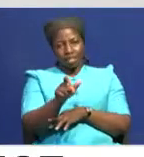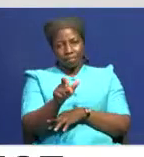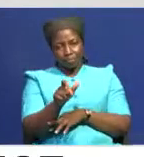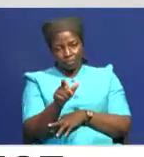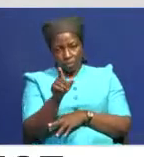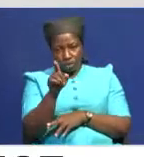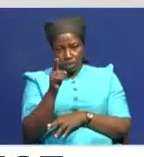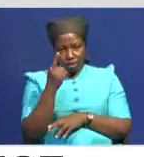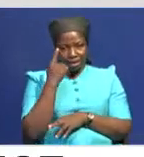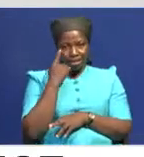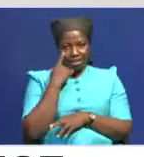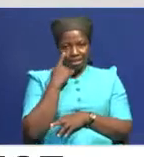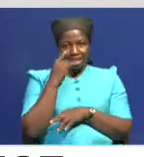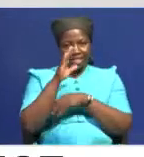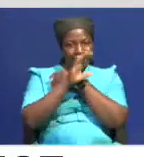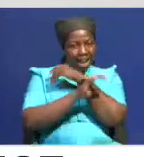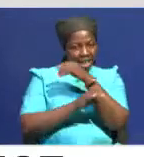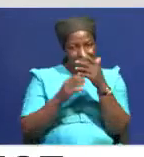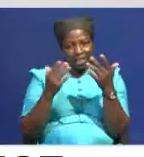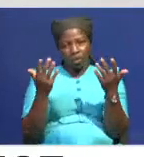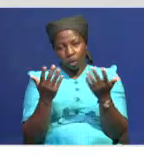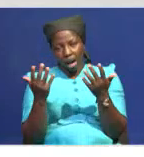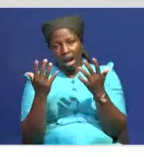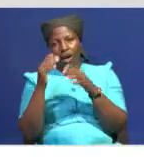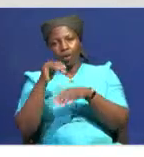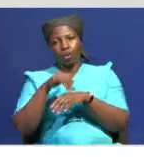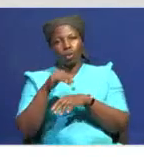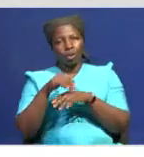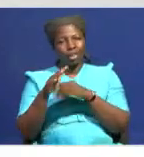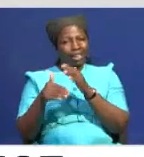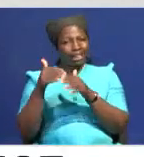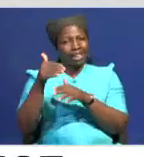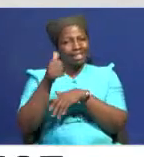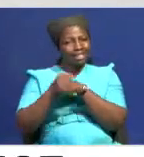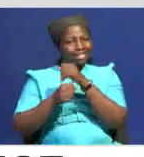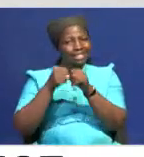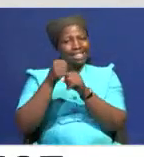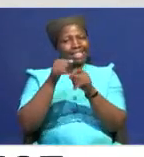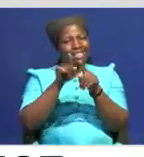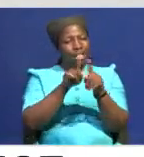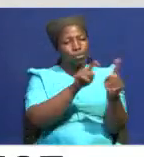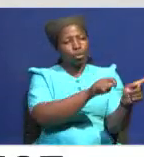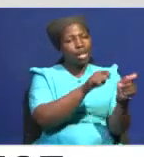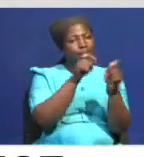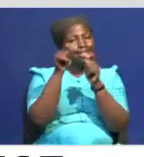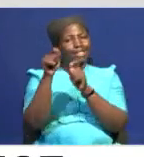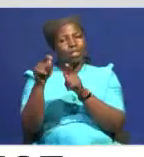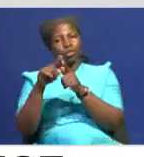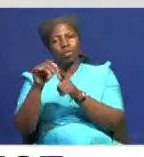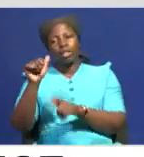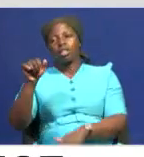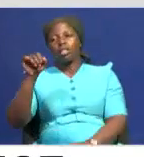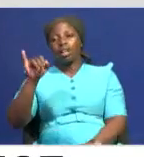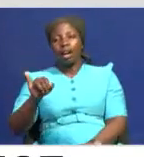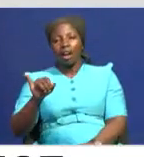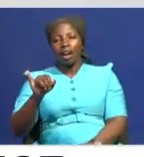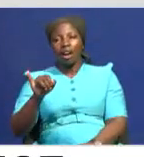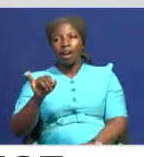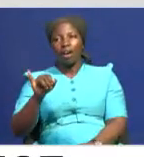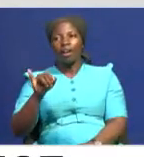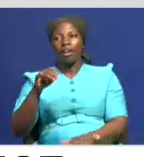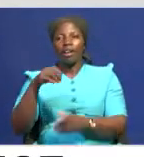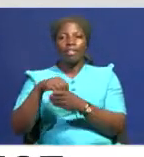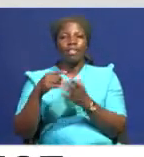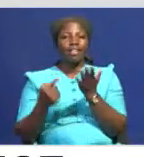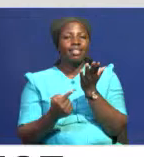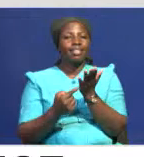Mm-hmm. Where do you see the country when it comes to next year mm-hmm. and the transition to artificial intelligence mm-hmm. in